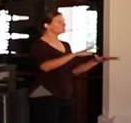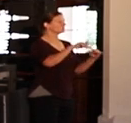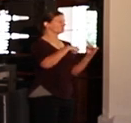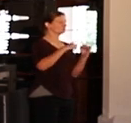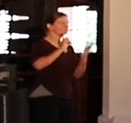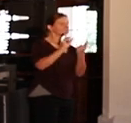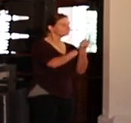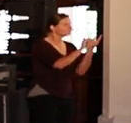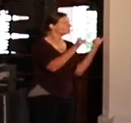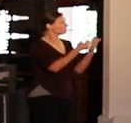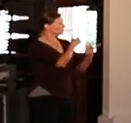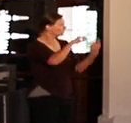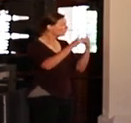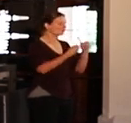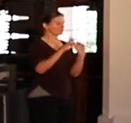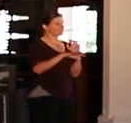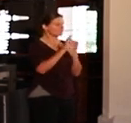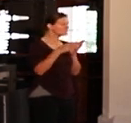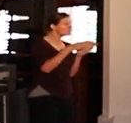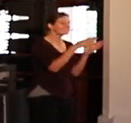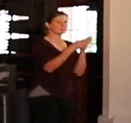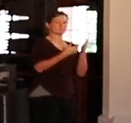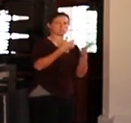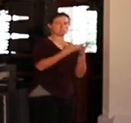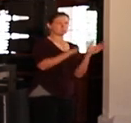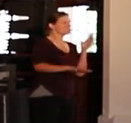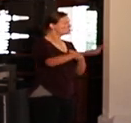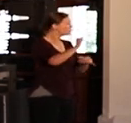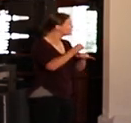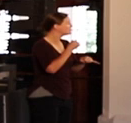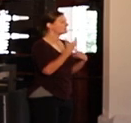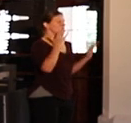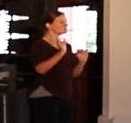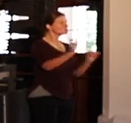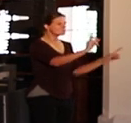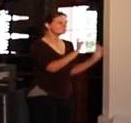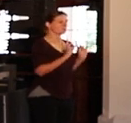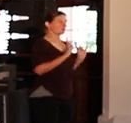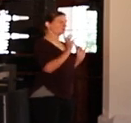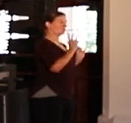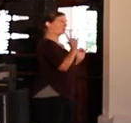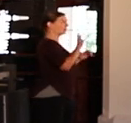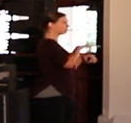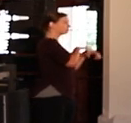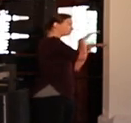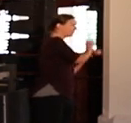making new friends, finding our way around a new campus, being separated from what we know and